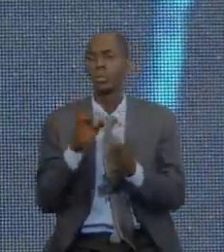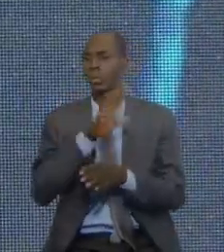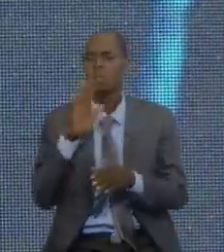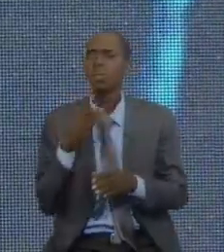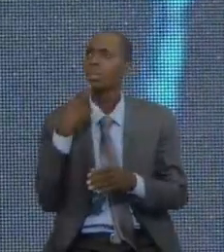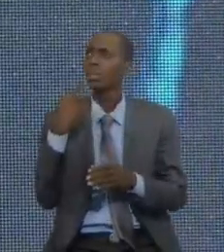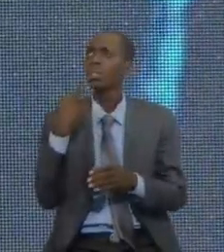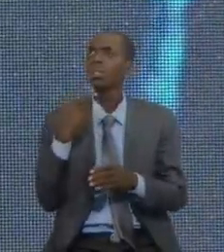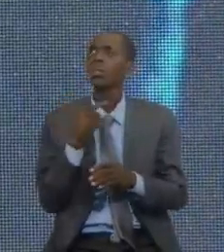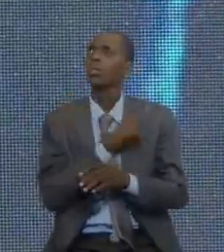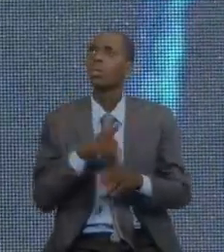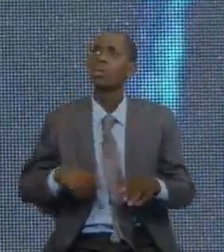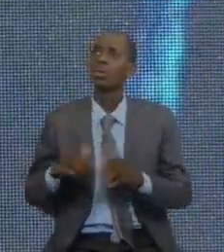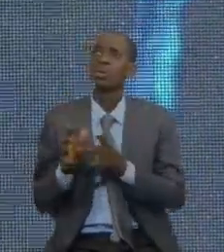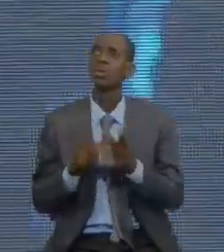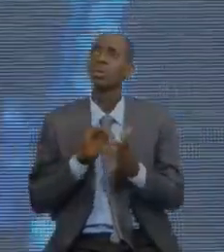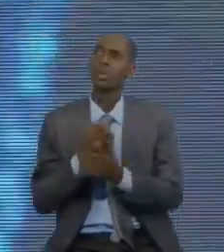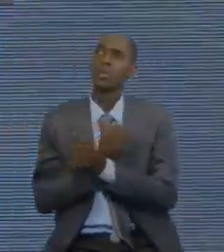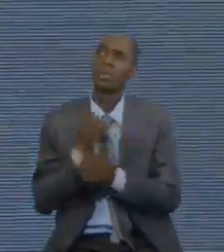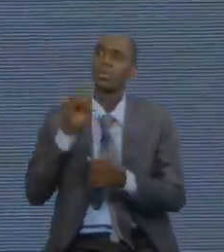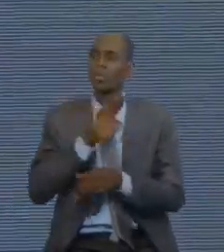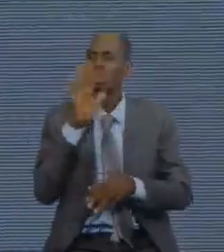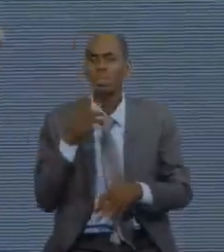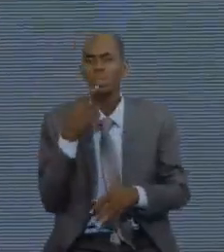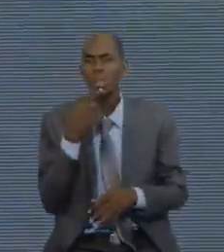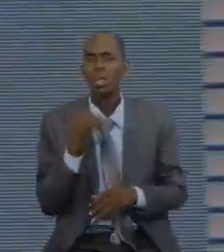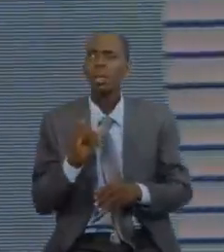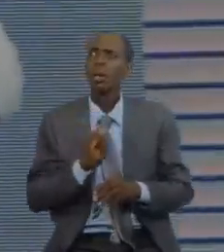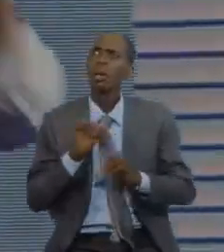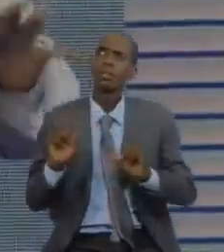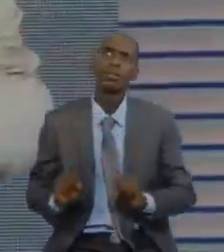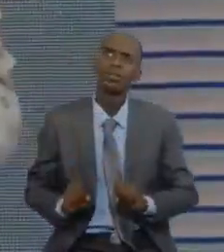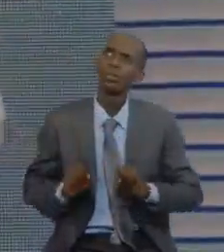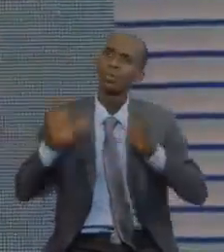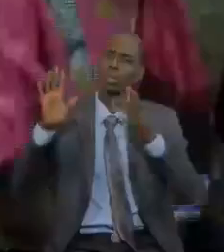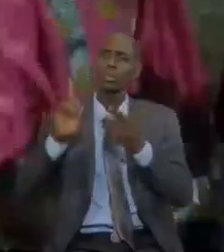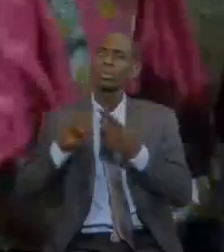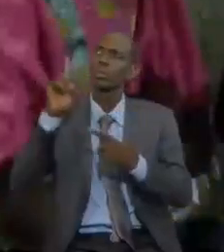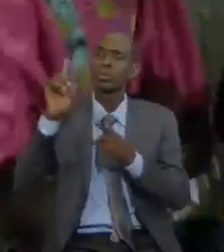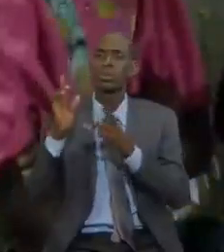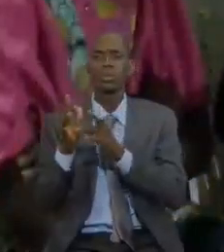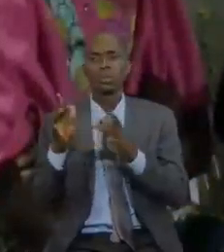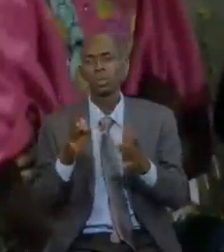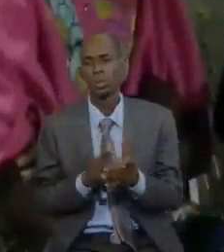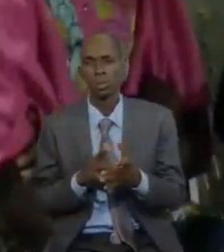you, Jesus. You never say, I surrender to you, Jesus.